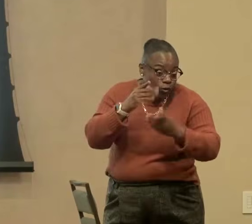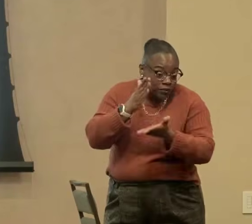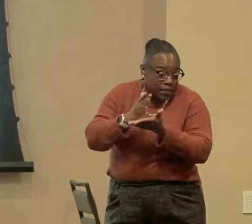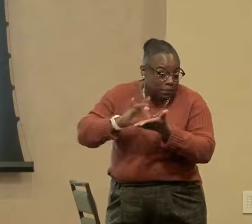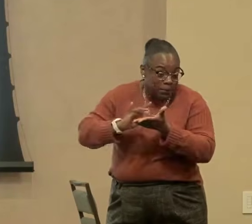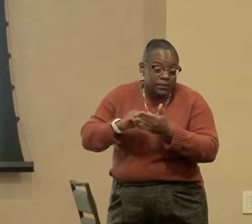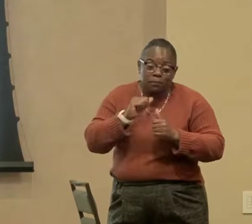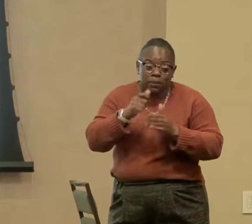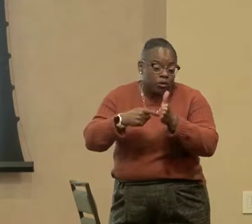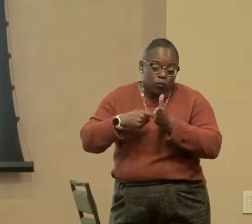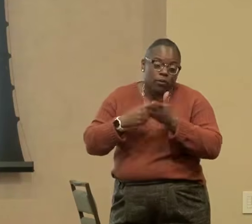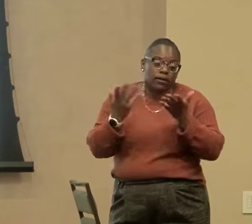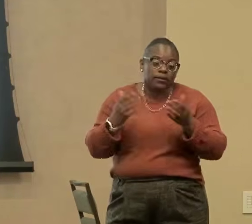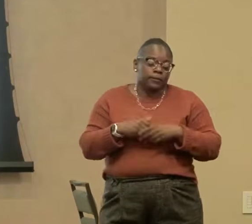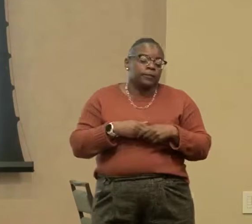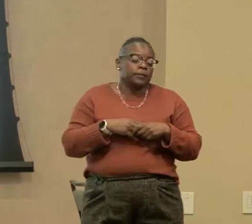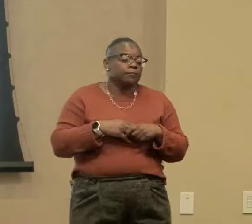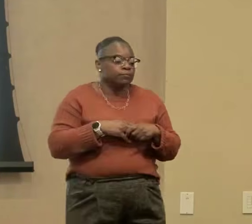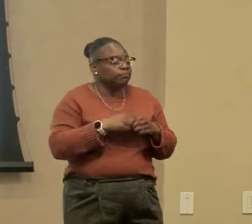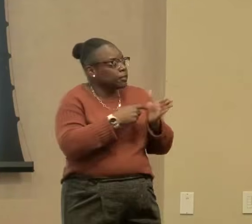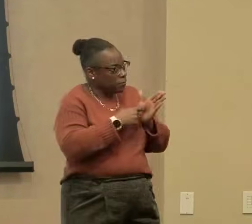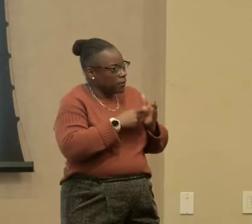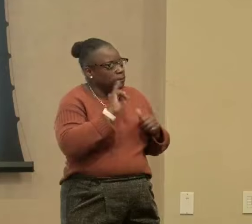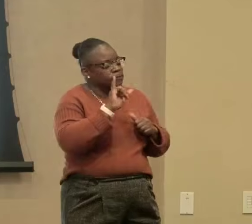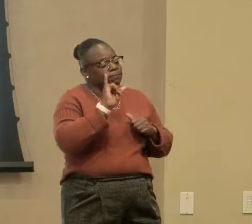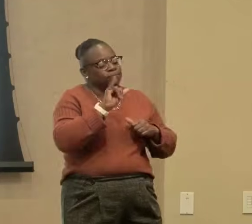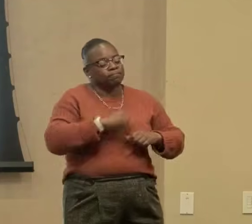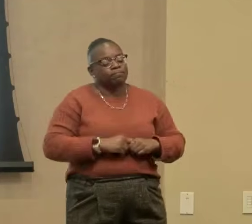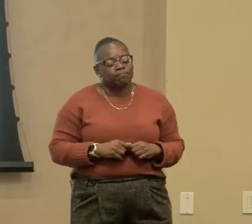a requirement. Yes.